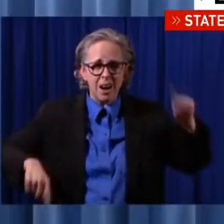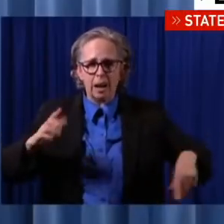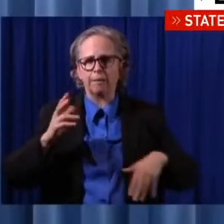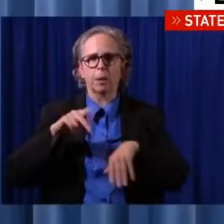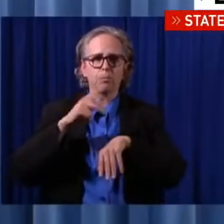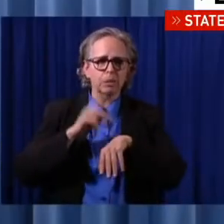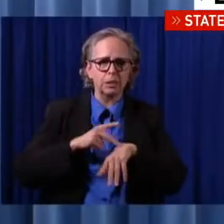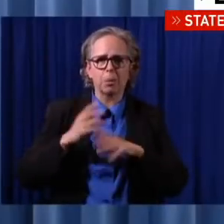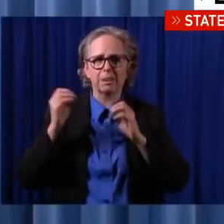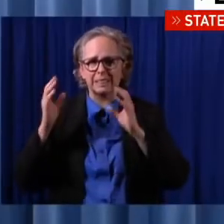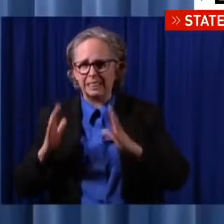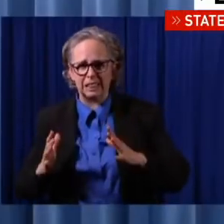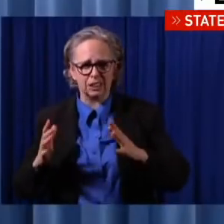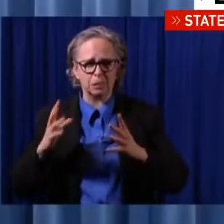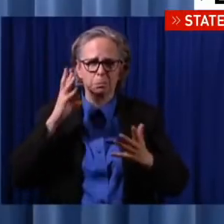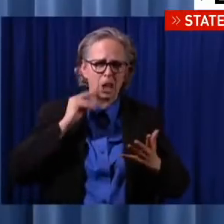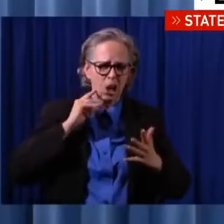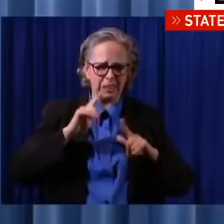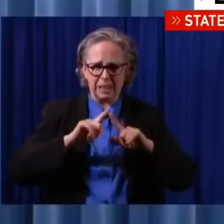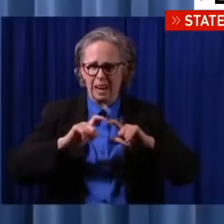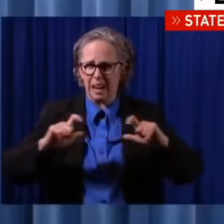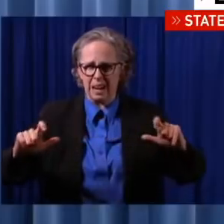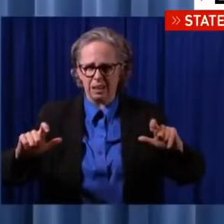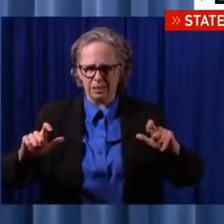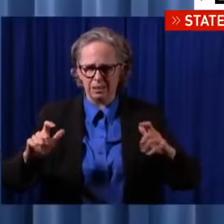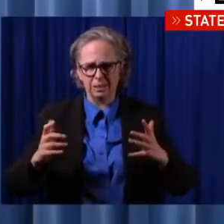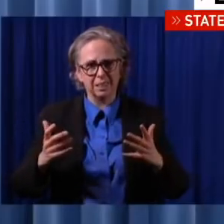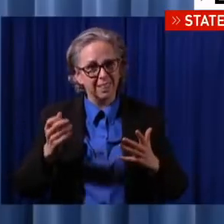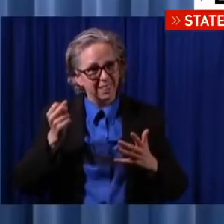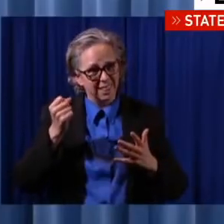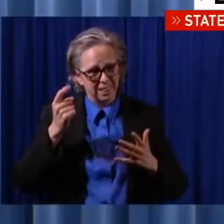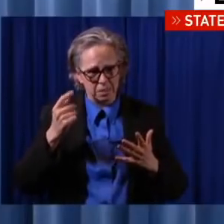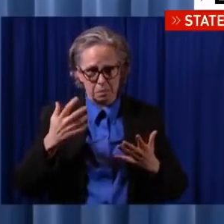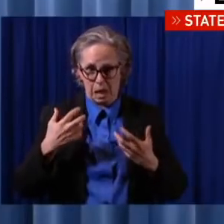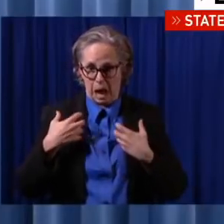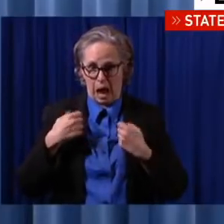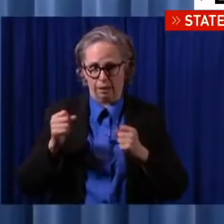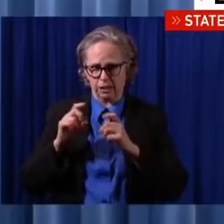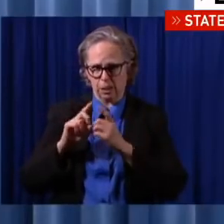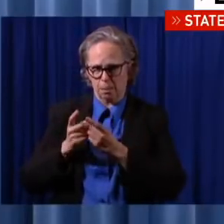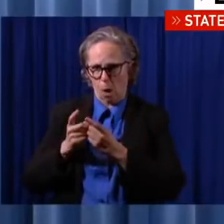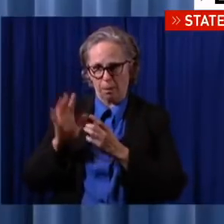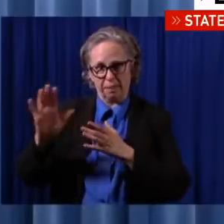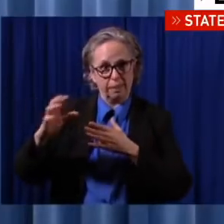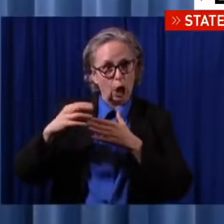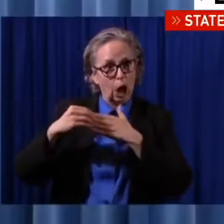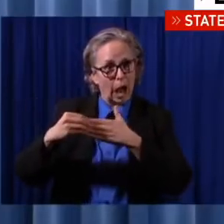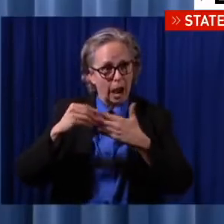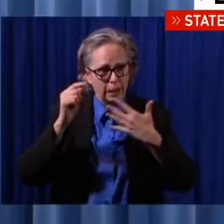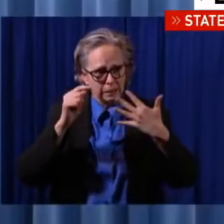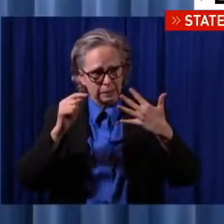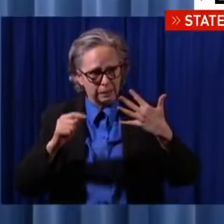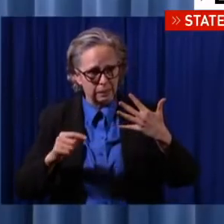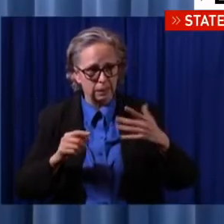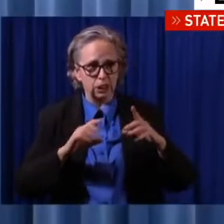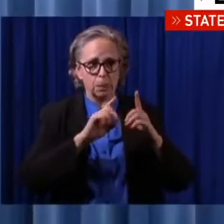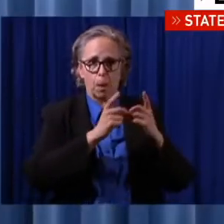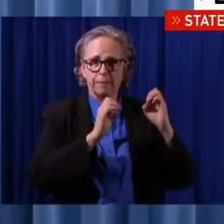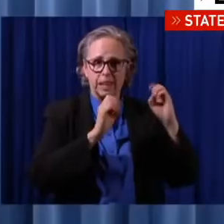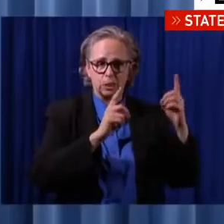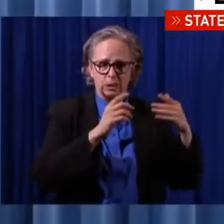out guidance from the health department and from the Department of Education 10 days or so from